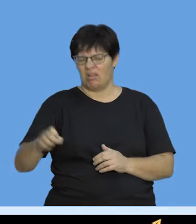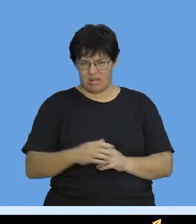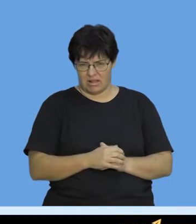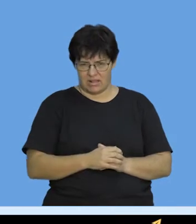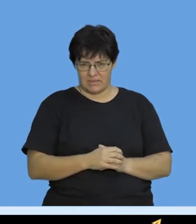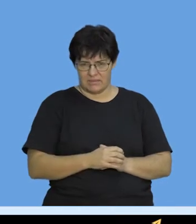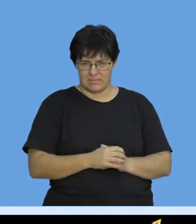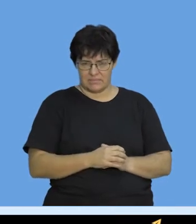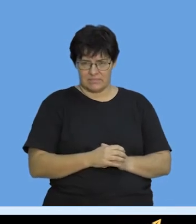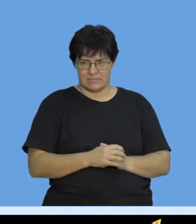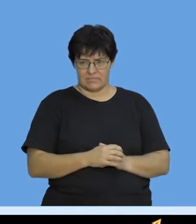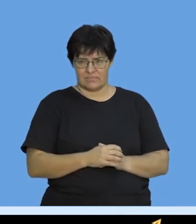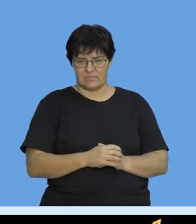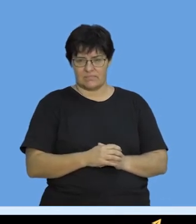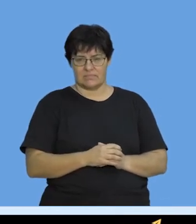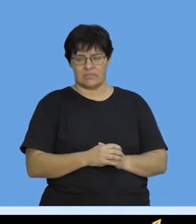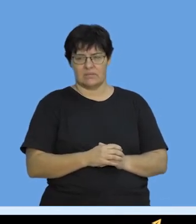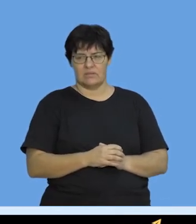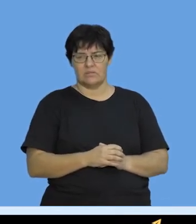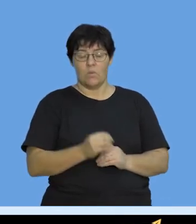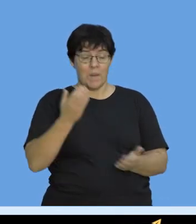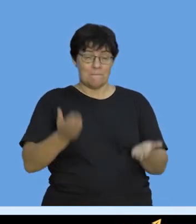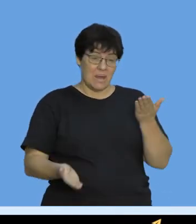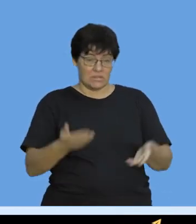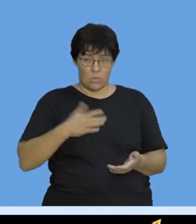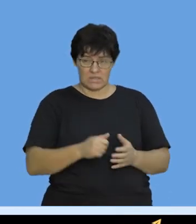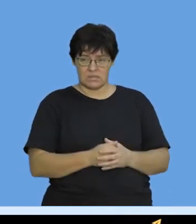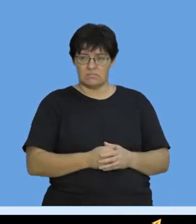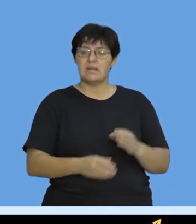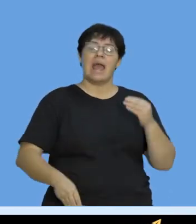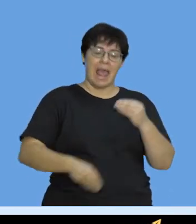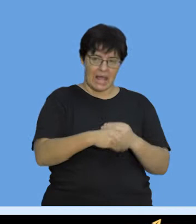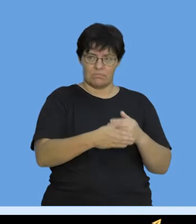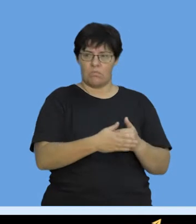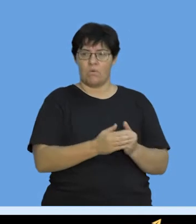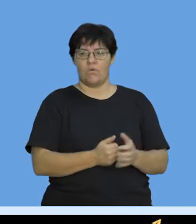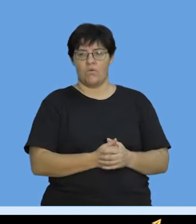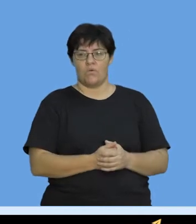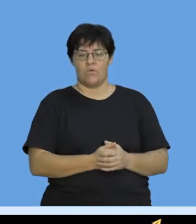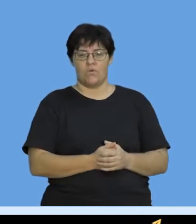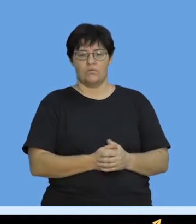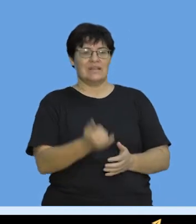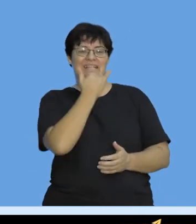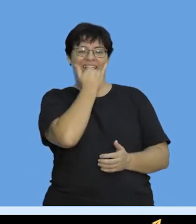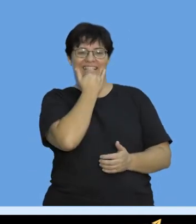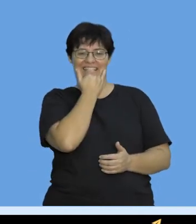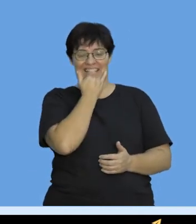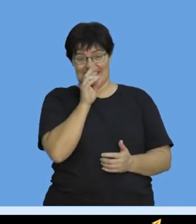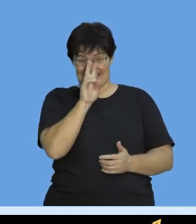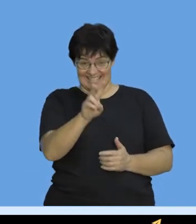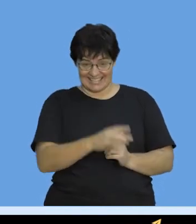use the mole, the 10 moles, okay? So for us to balance that, we need to include another one. Now, there's a happy face,